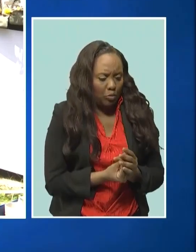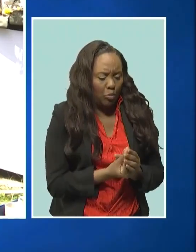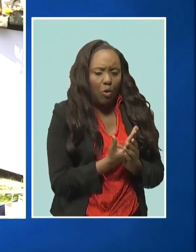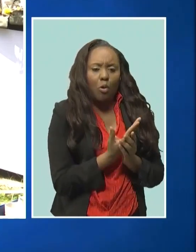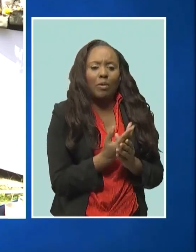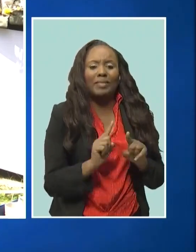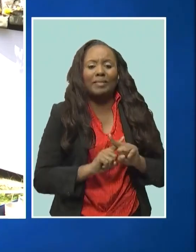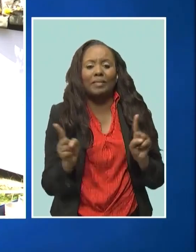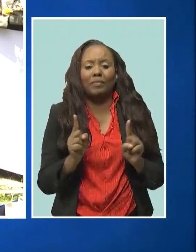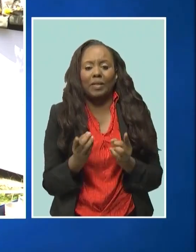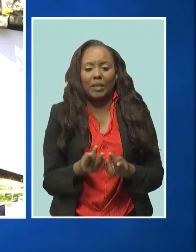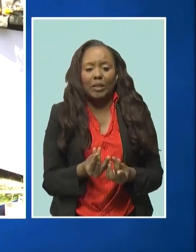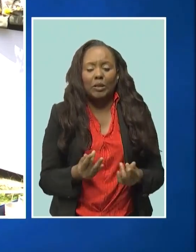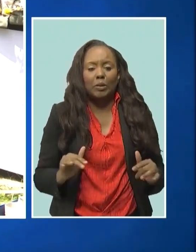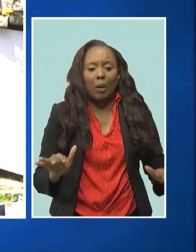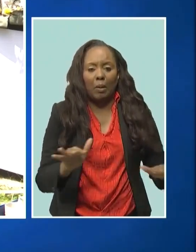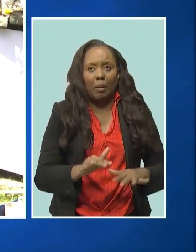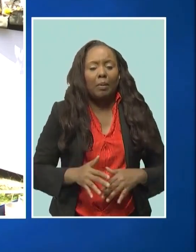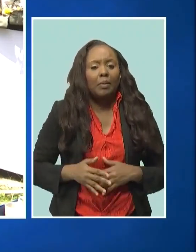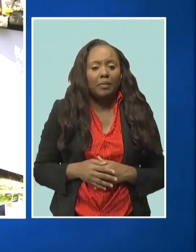my plants in.